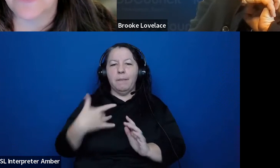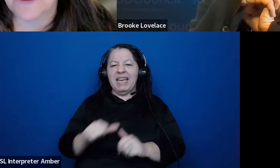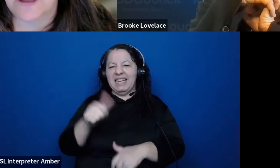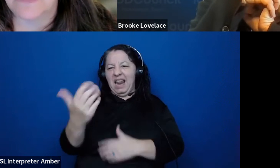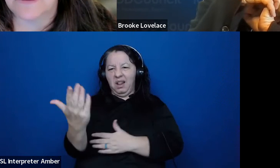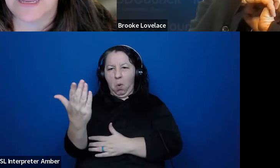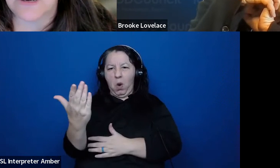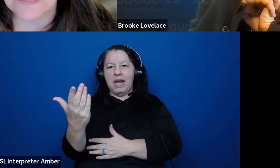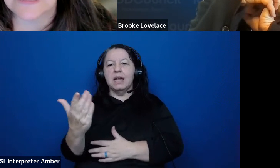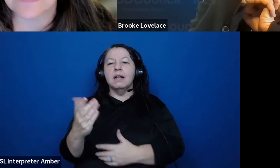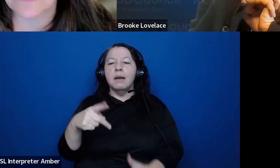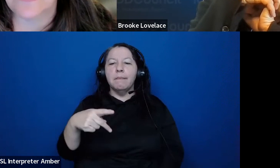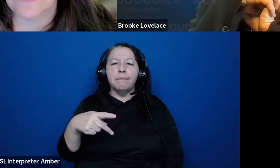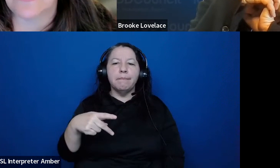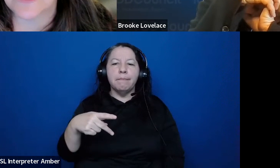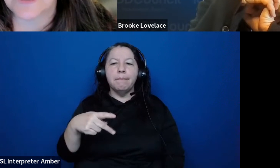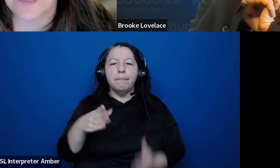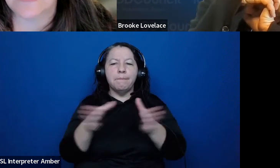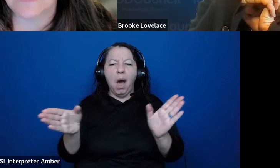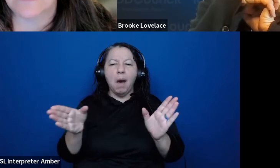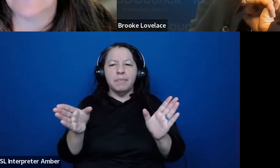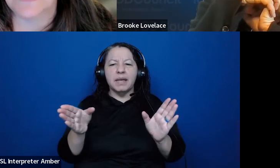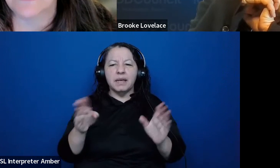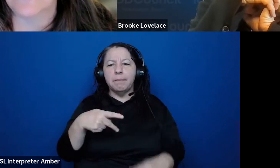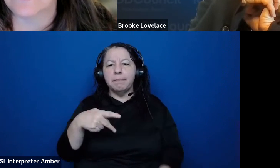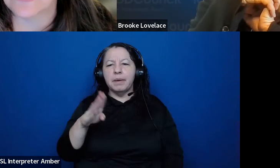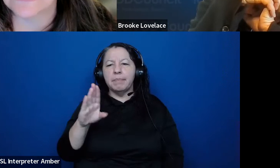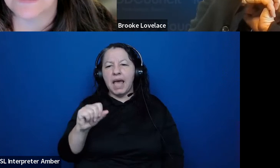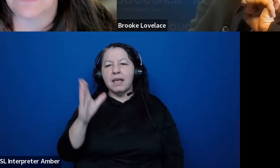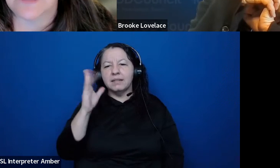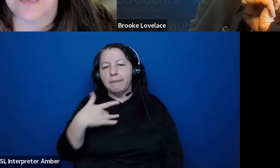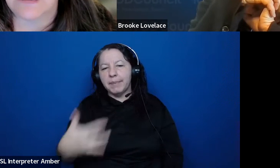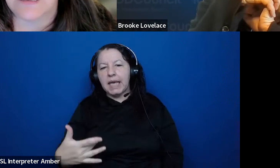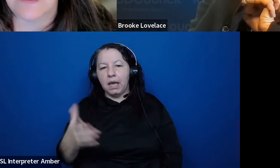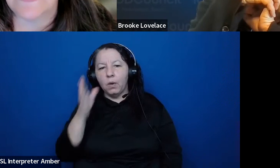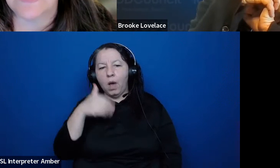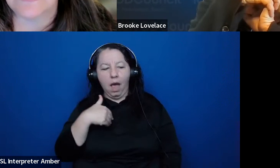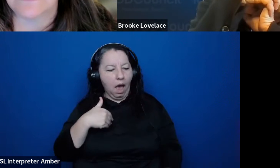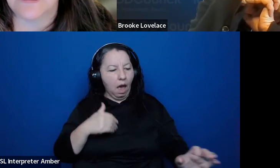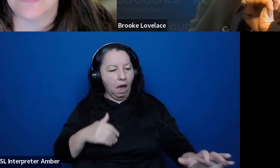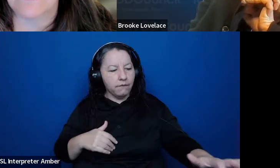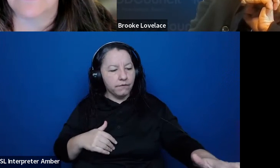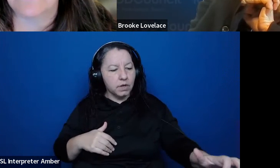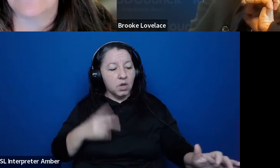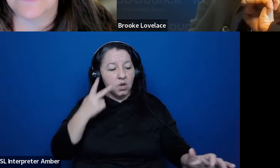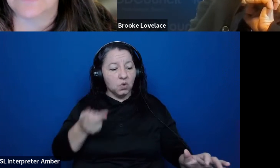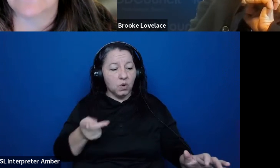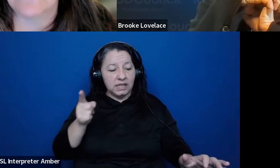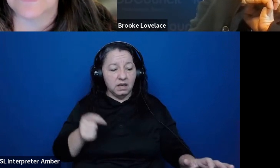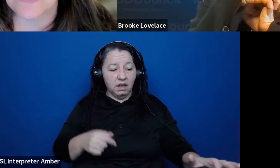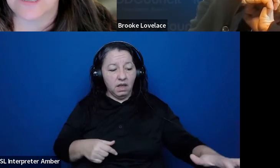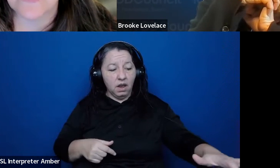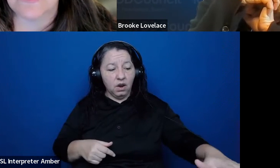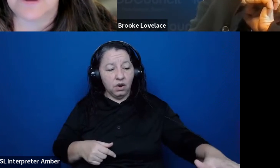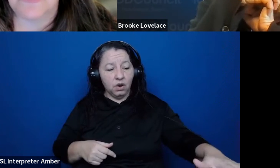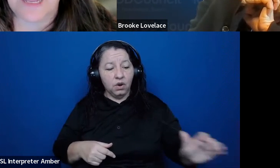usually carries that, so you can watch that. Or you can see it online on any of the, your